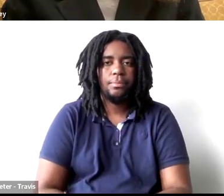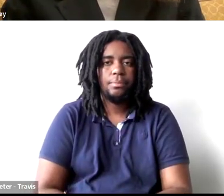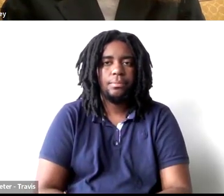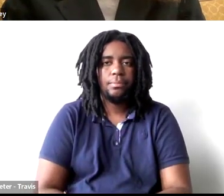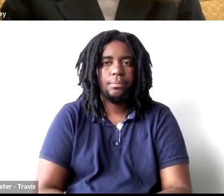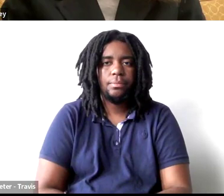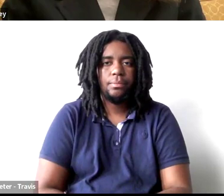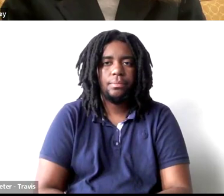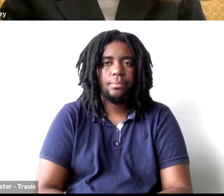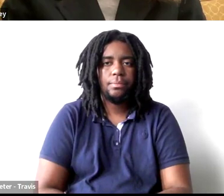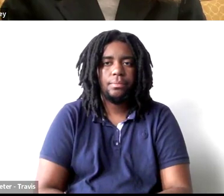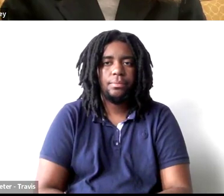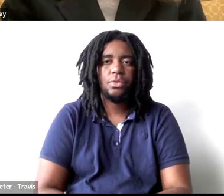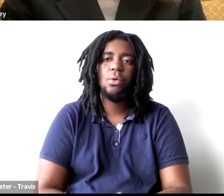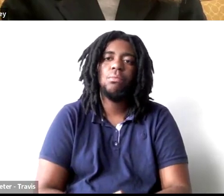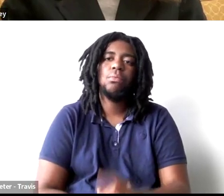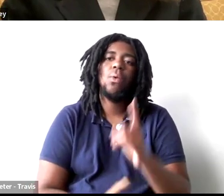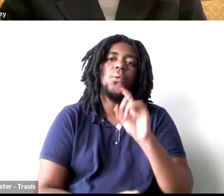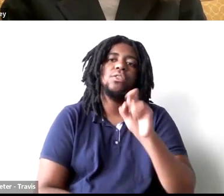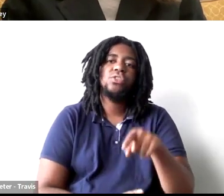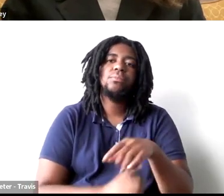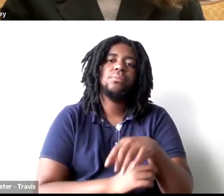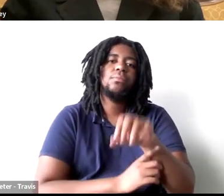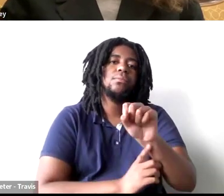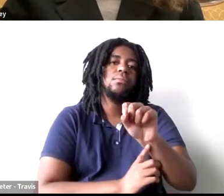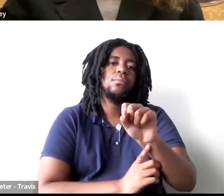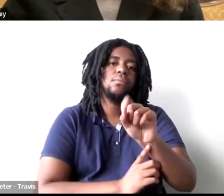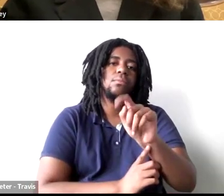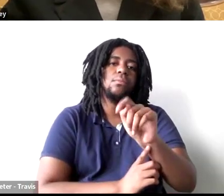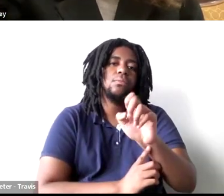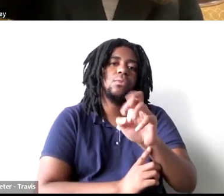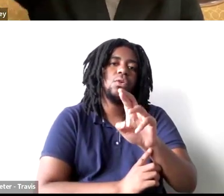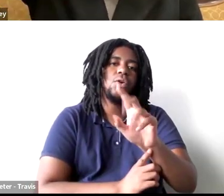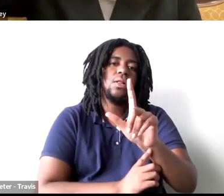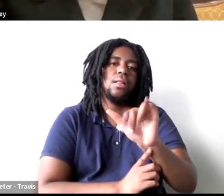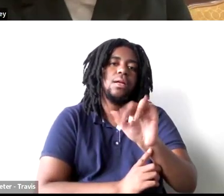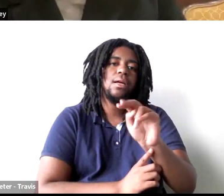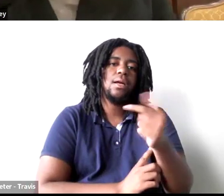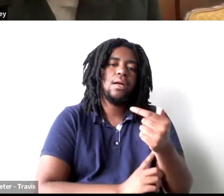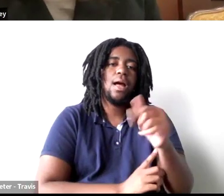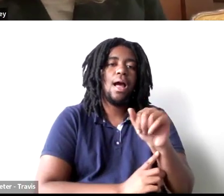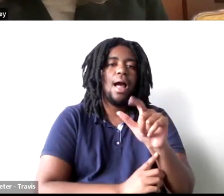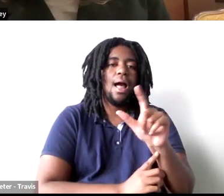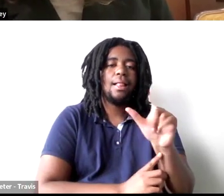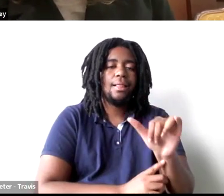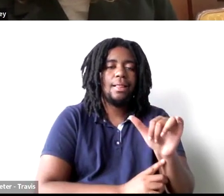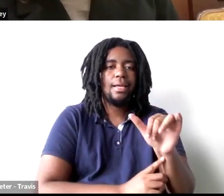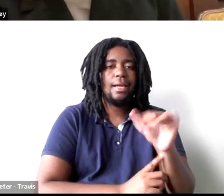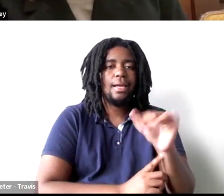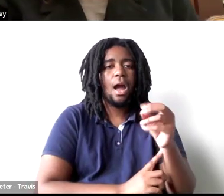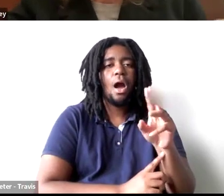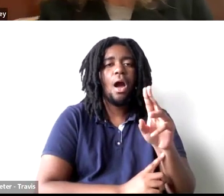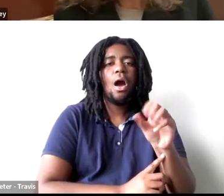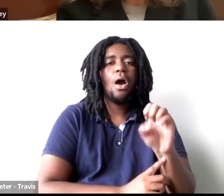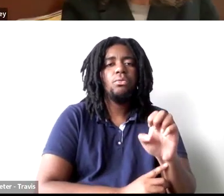like? I'm going to ask Dean Krimmel to help jog my memory, but I was his assistant doing a bit